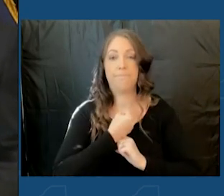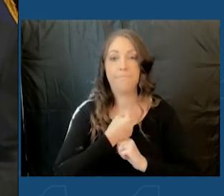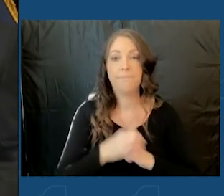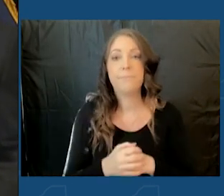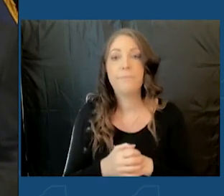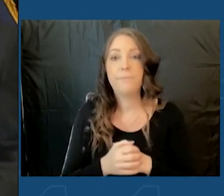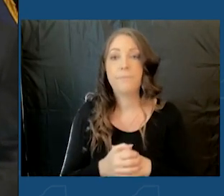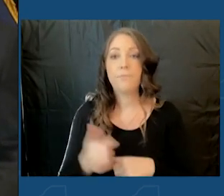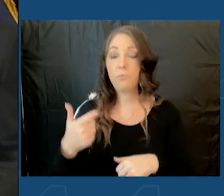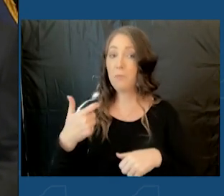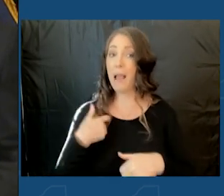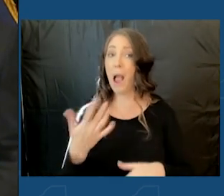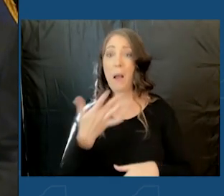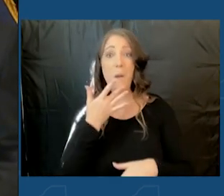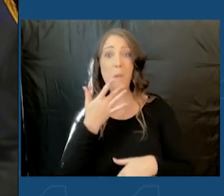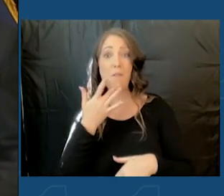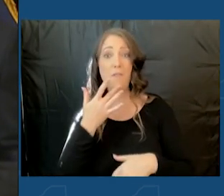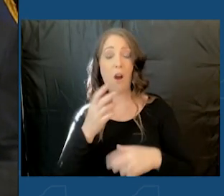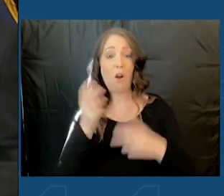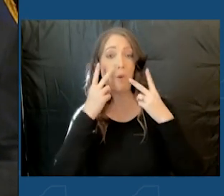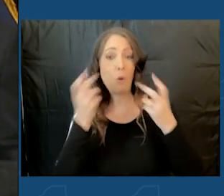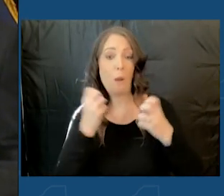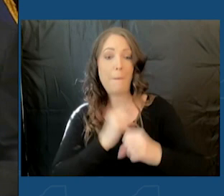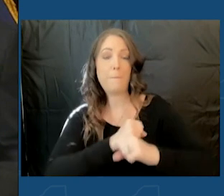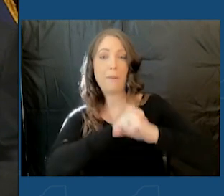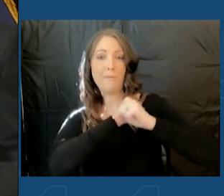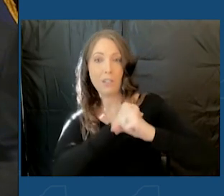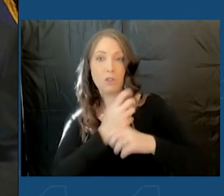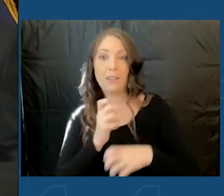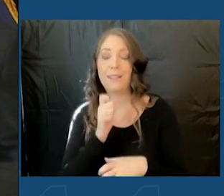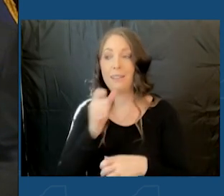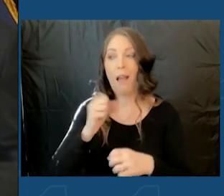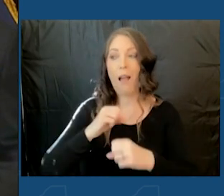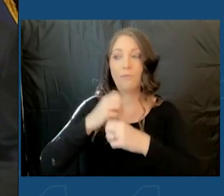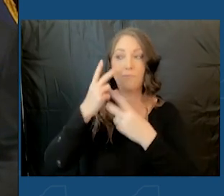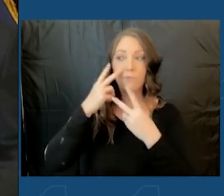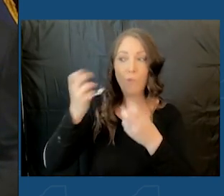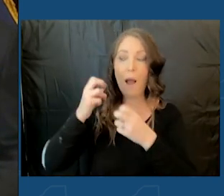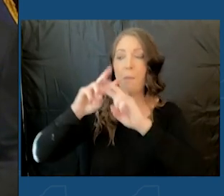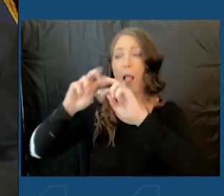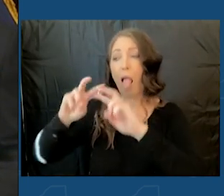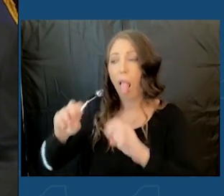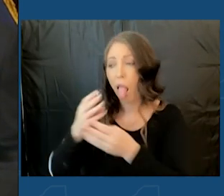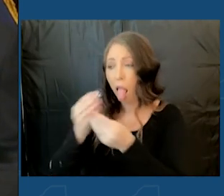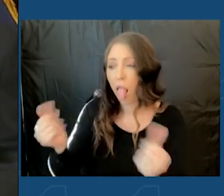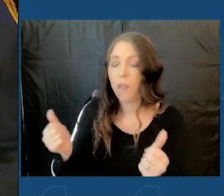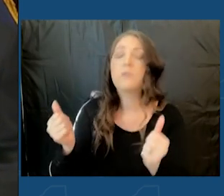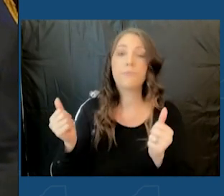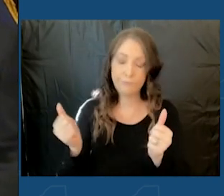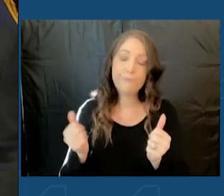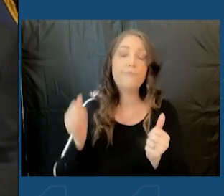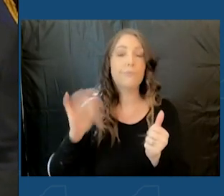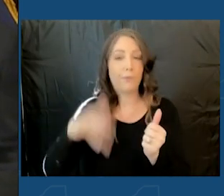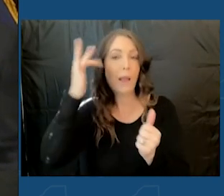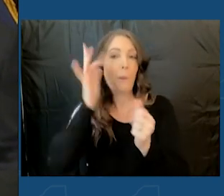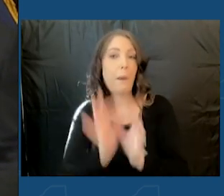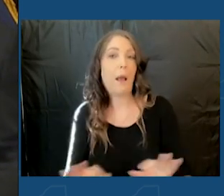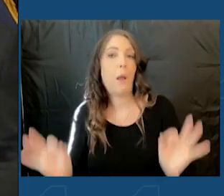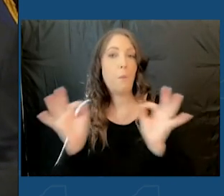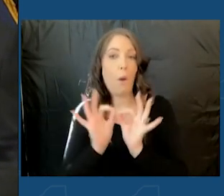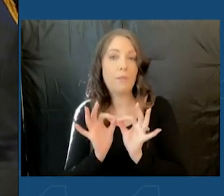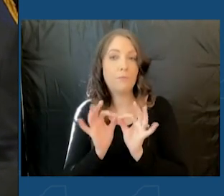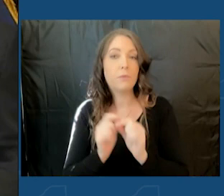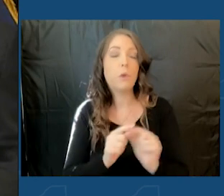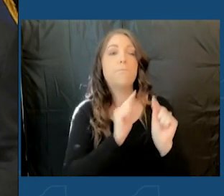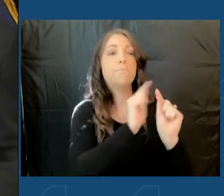crime prevention business than the crime solving business, and that's what this is all about. So we connect the dots while they're still out there